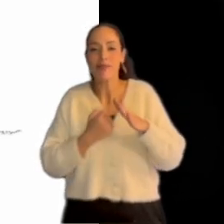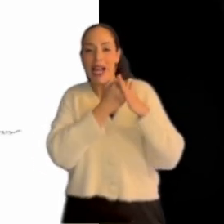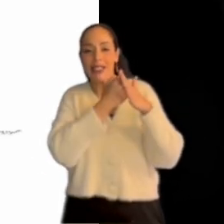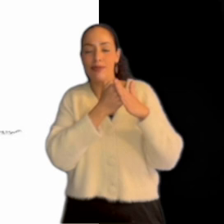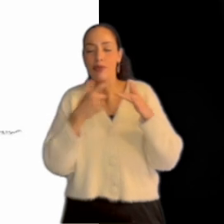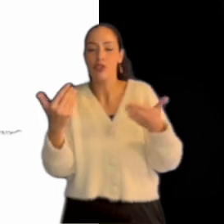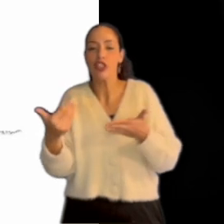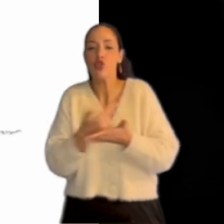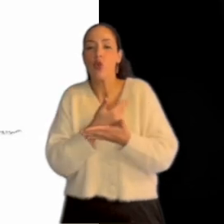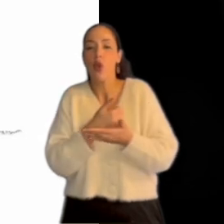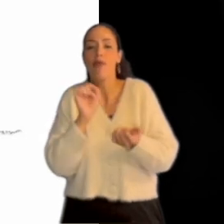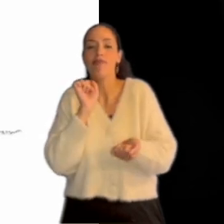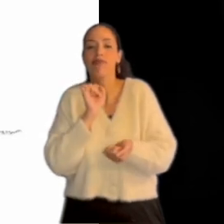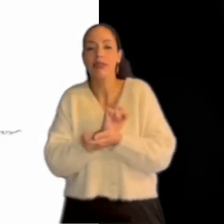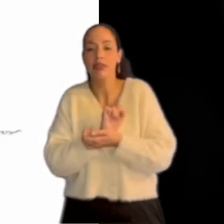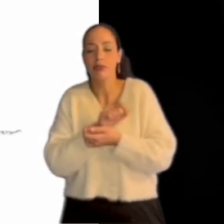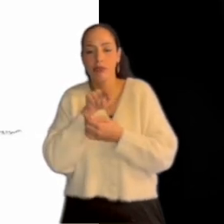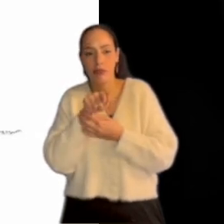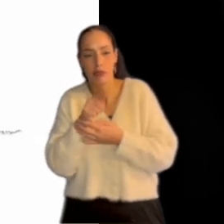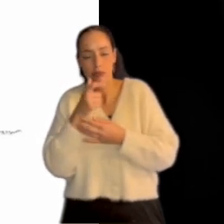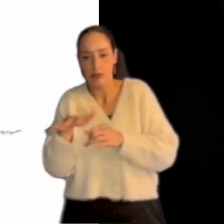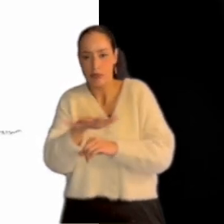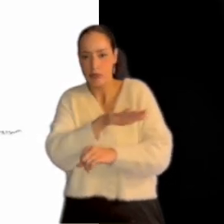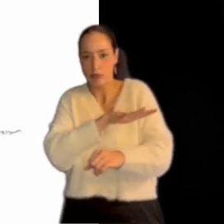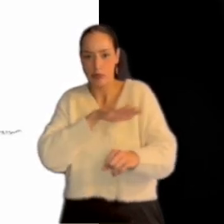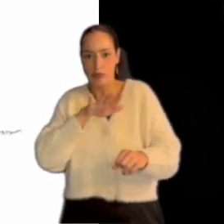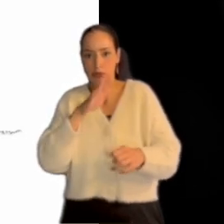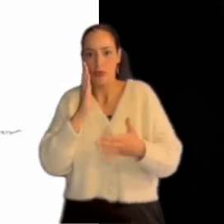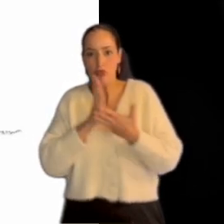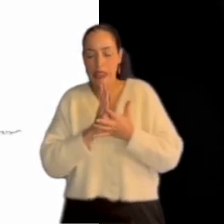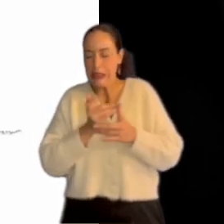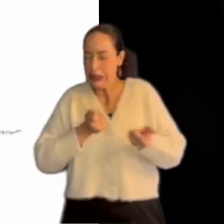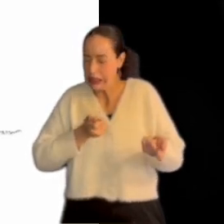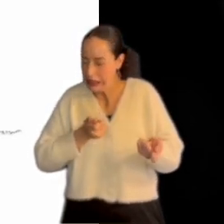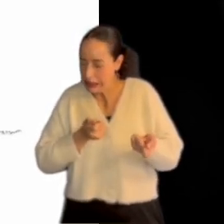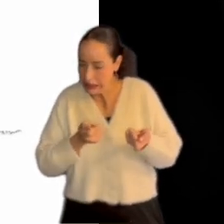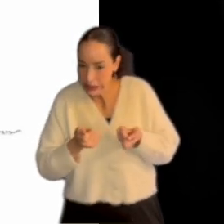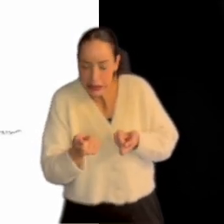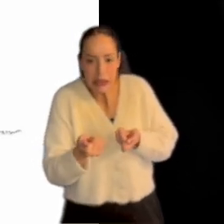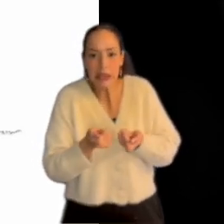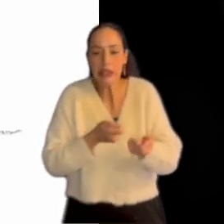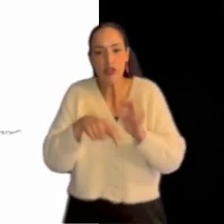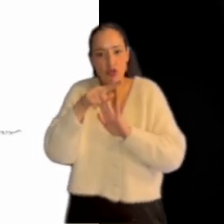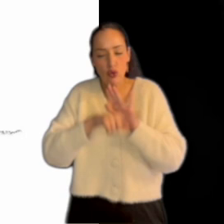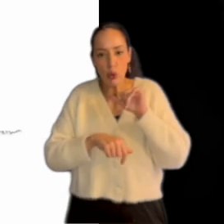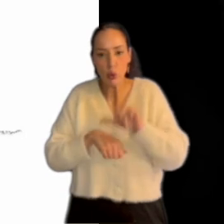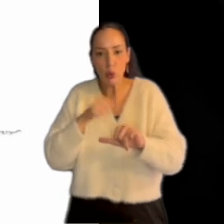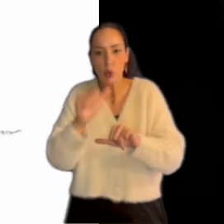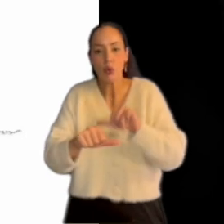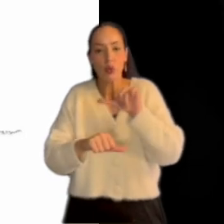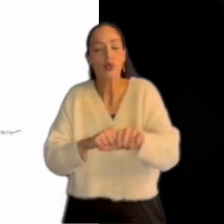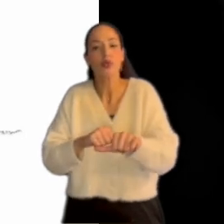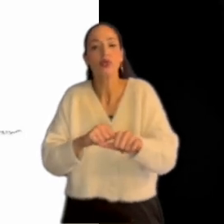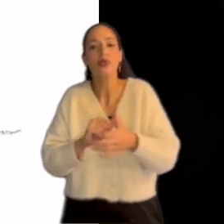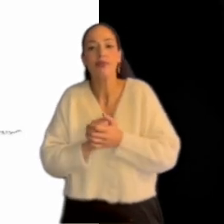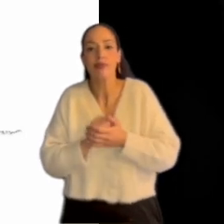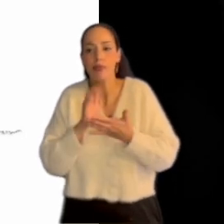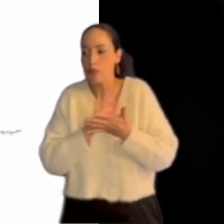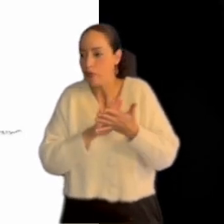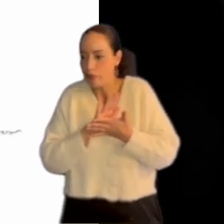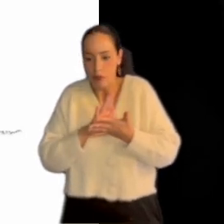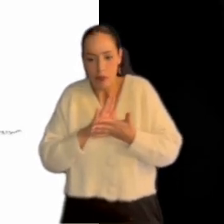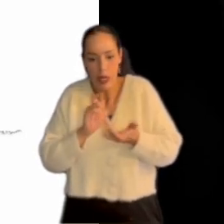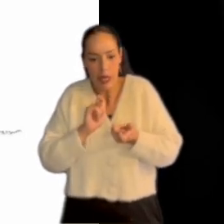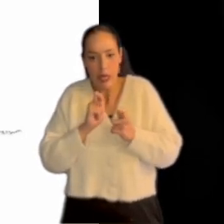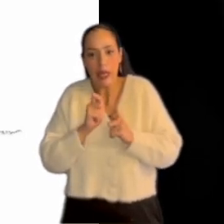so tightly controlled and regulated, it became almost entirely possible to provide care without using my heart. I was that bystander